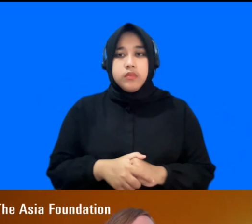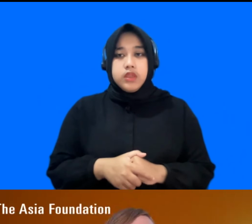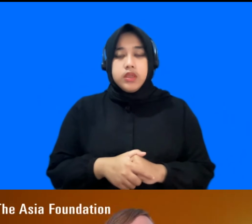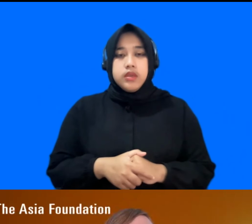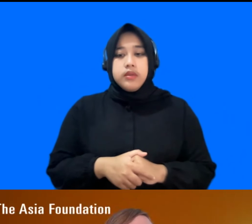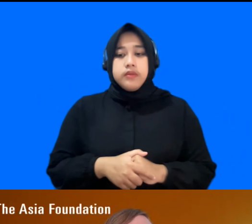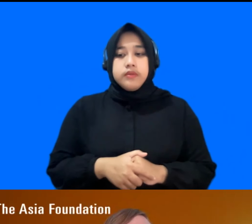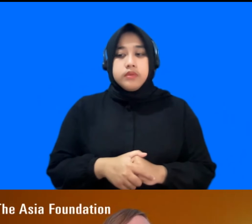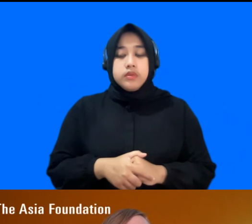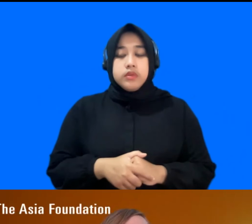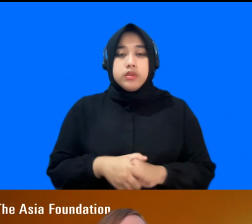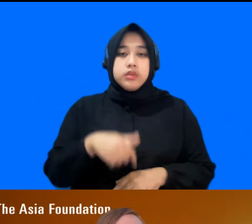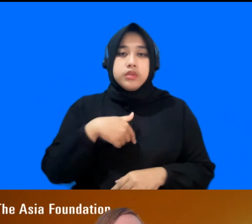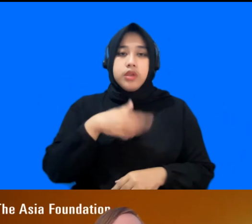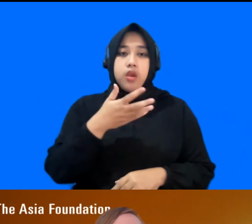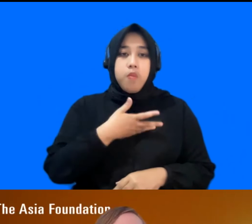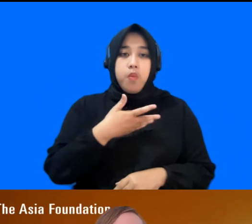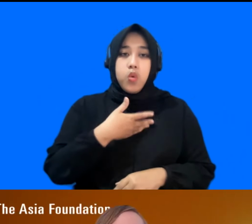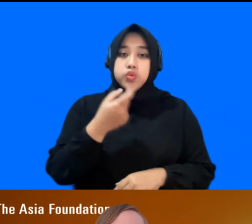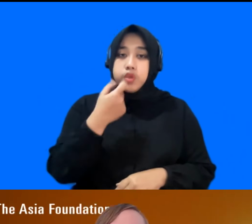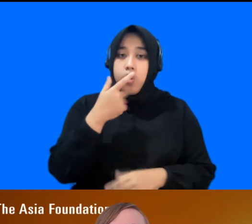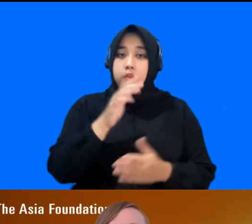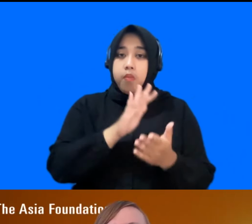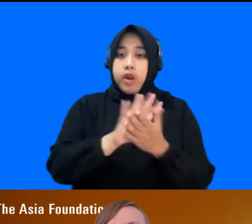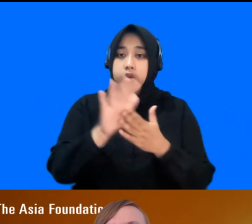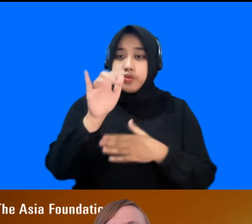One in terms of like changing the way I think,